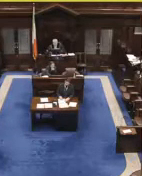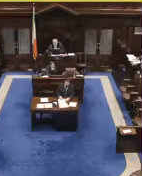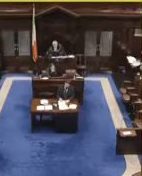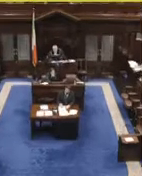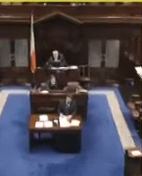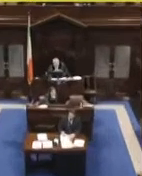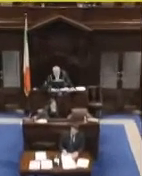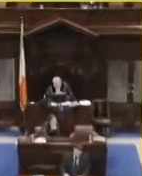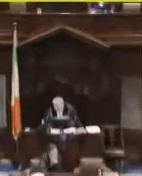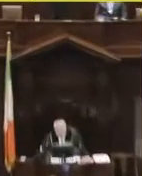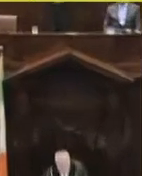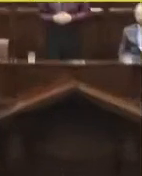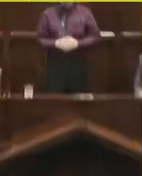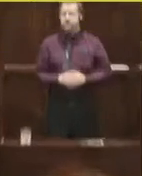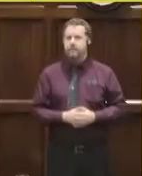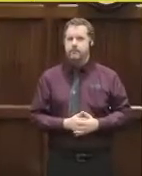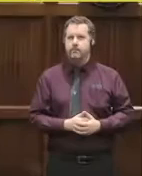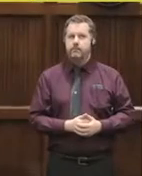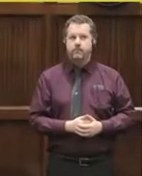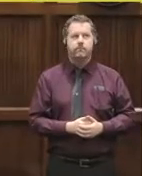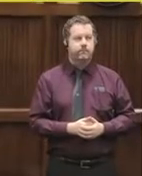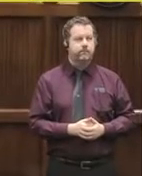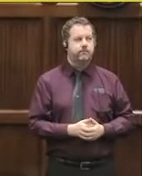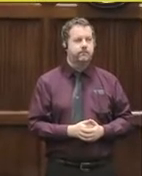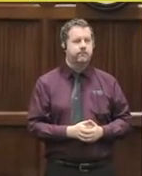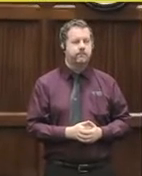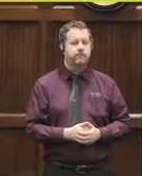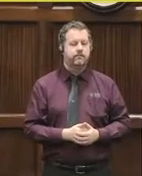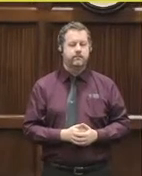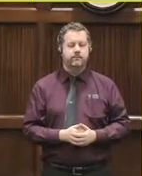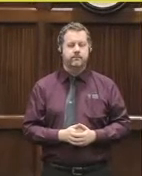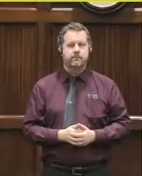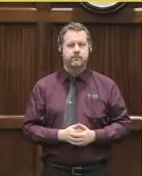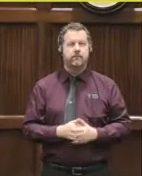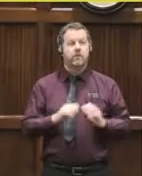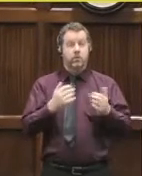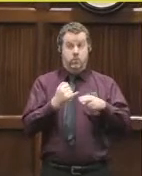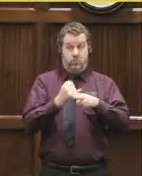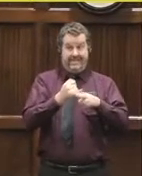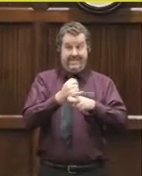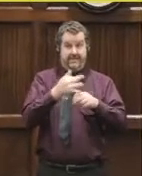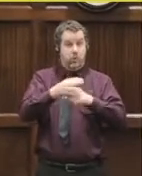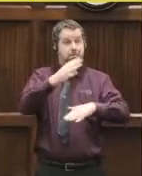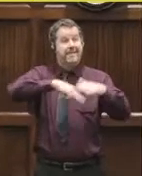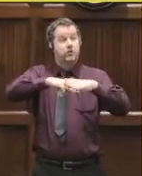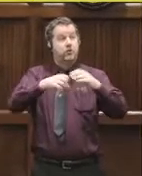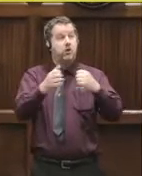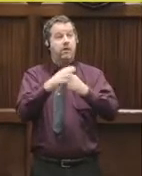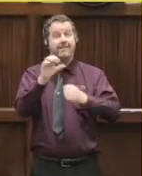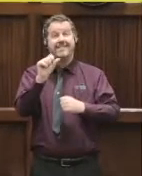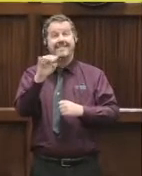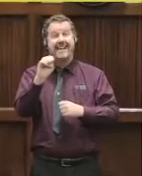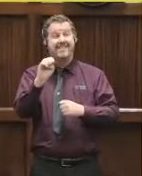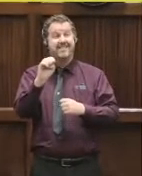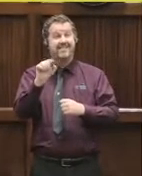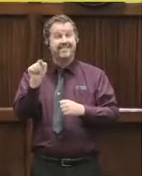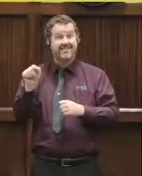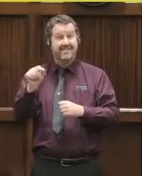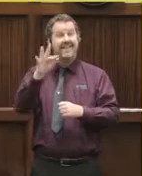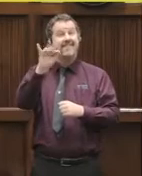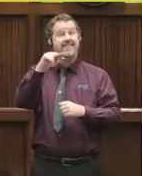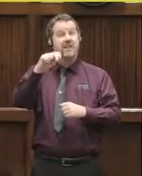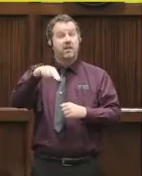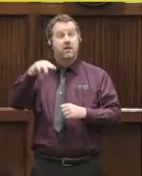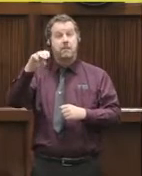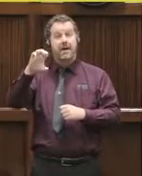2016. And I want to, we're awaiting the arrival of the Minister of State at the Department of Health, Deputy Finian McGrath.